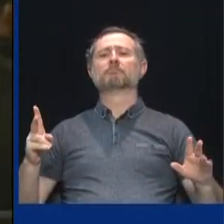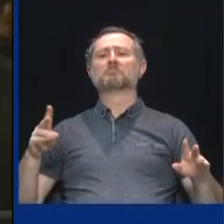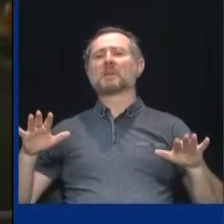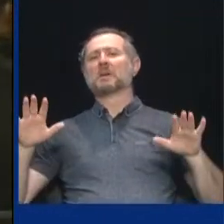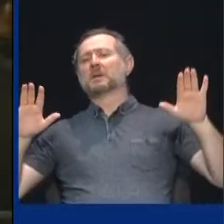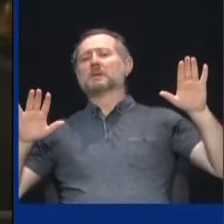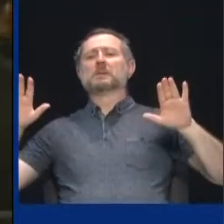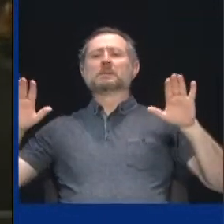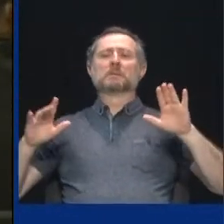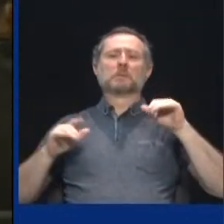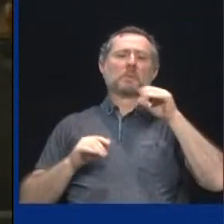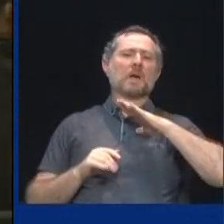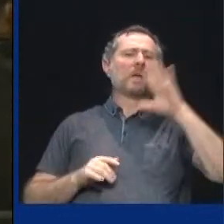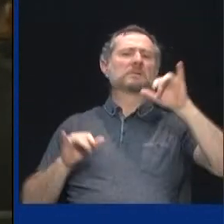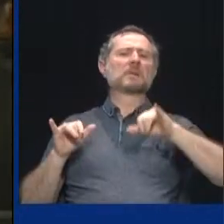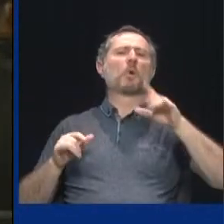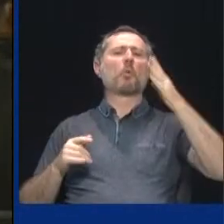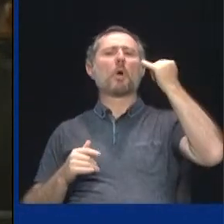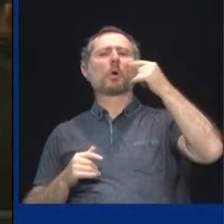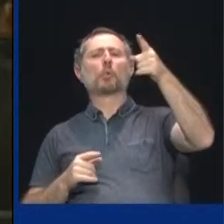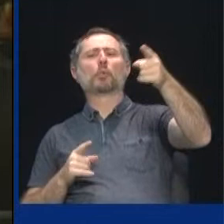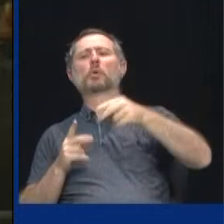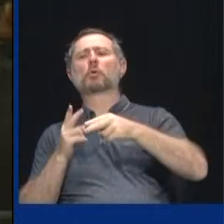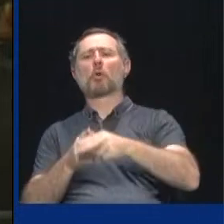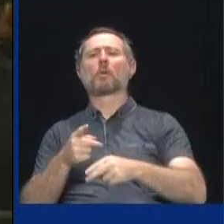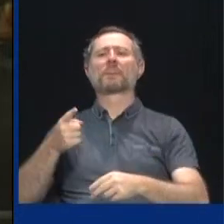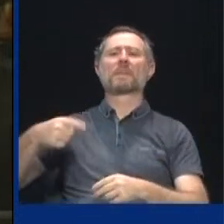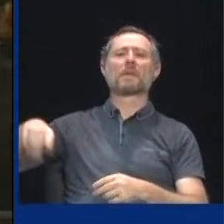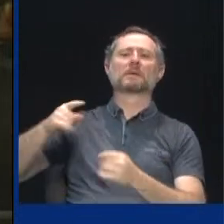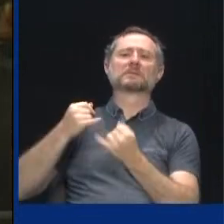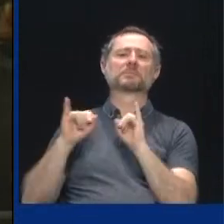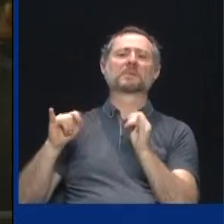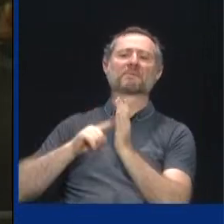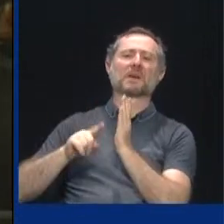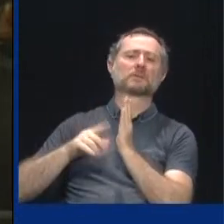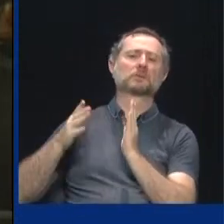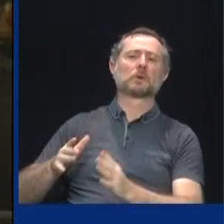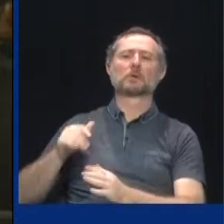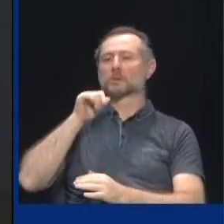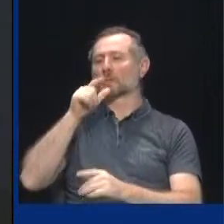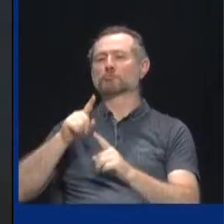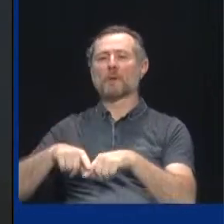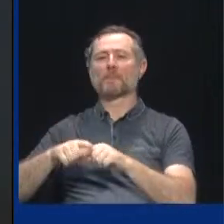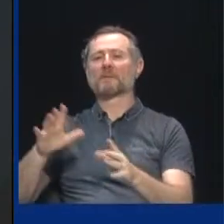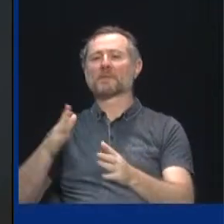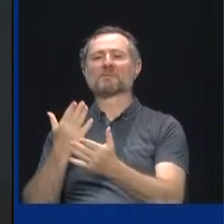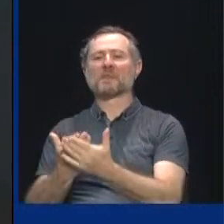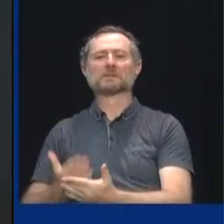asked enough questions. I know, but why are you calling the independent investigators unreliable? What's the evidence?